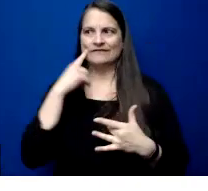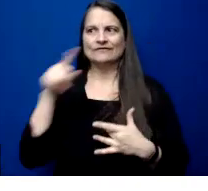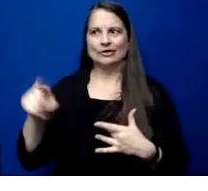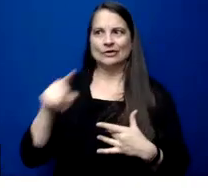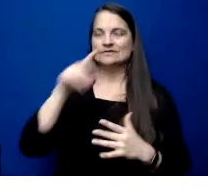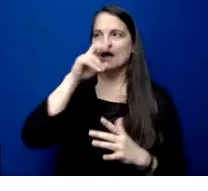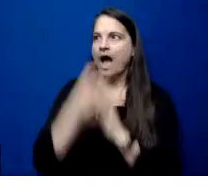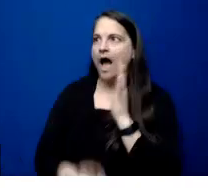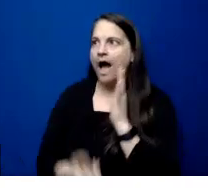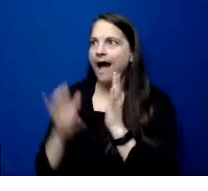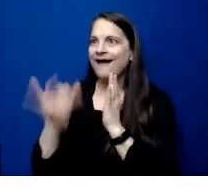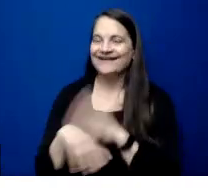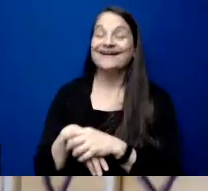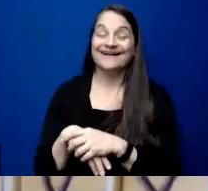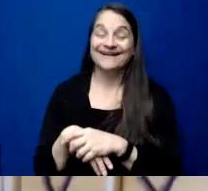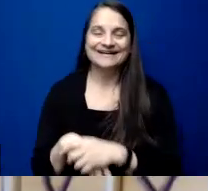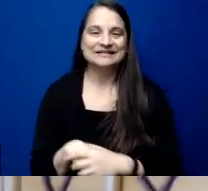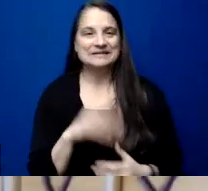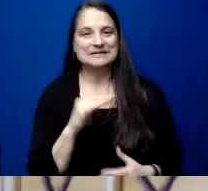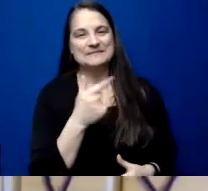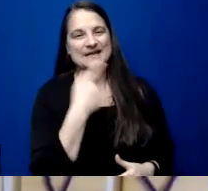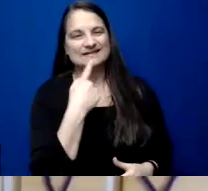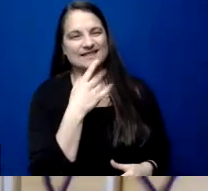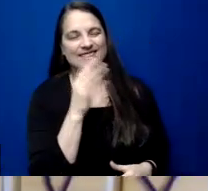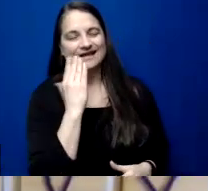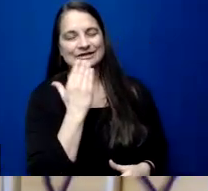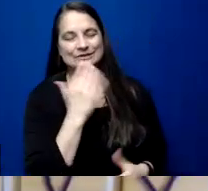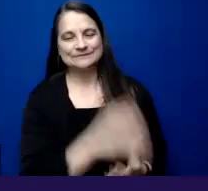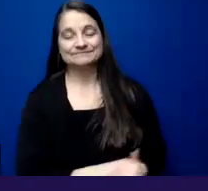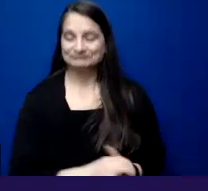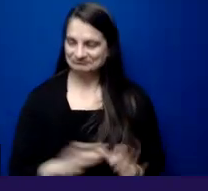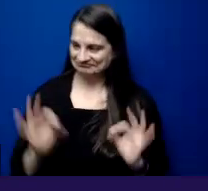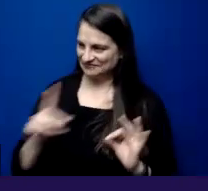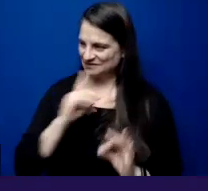hole. Maggie says thank you. Of course. Absolutely.